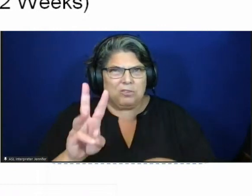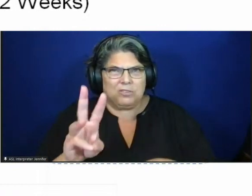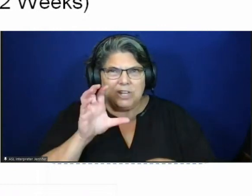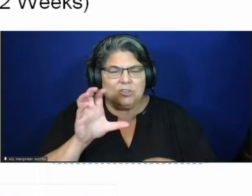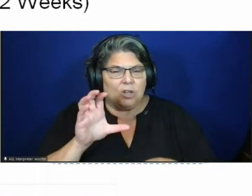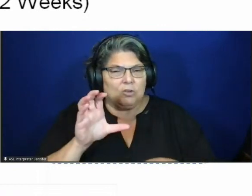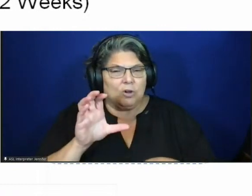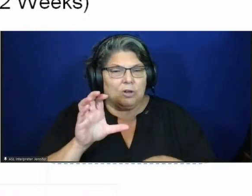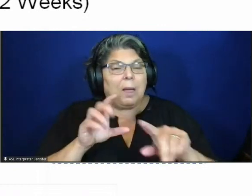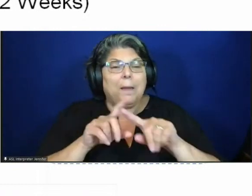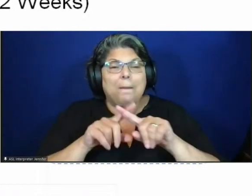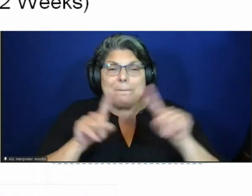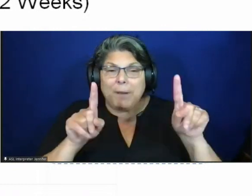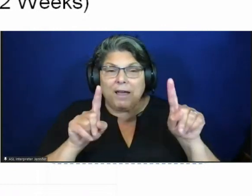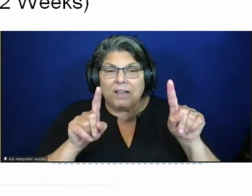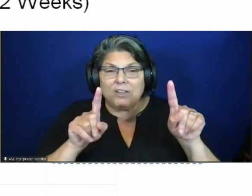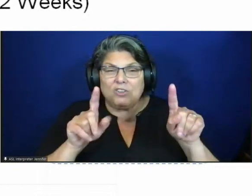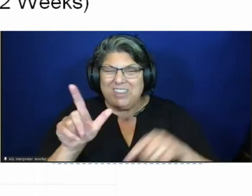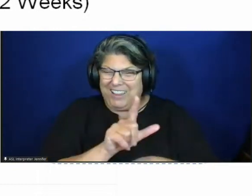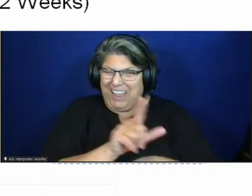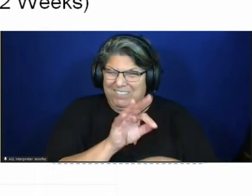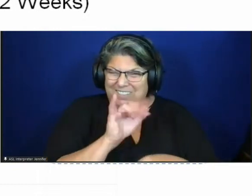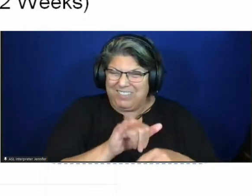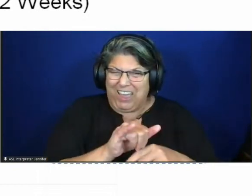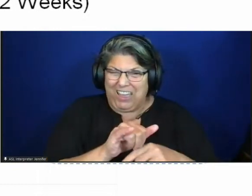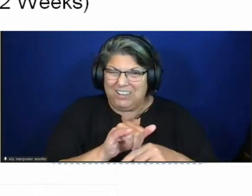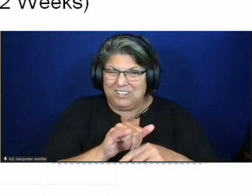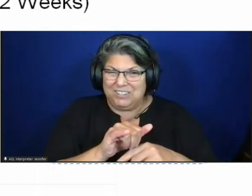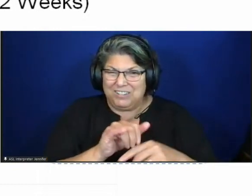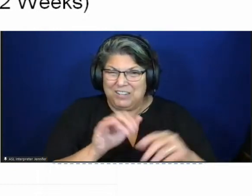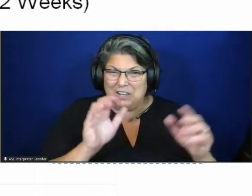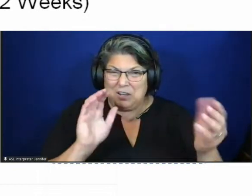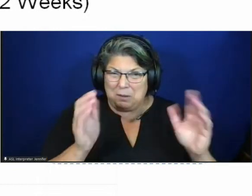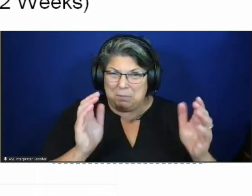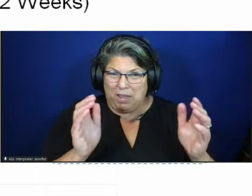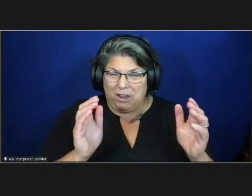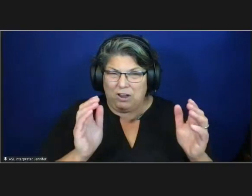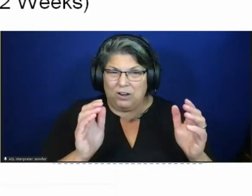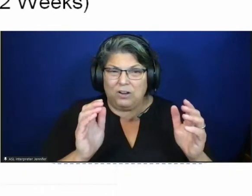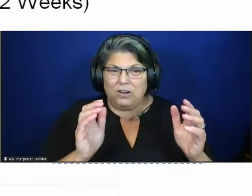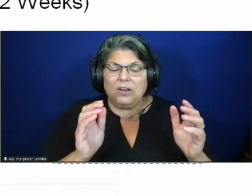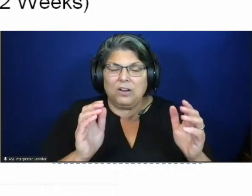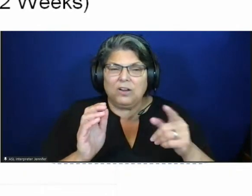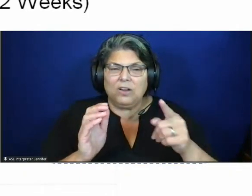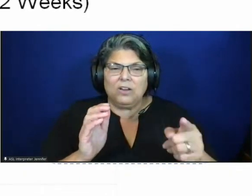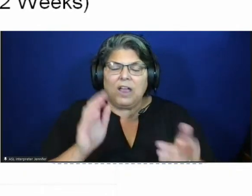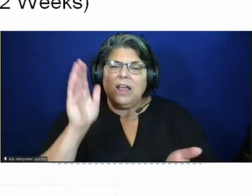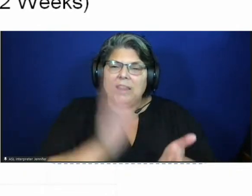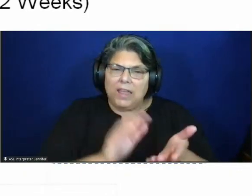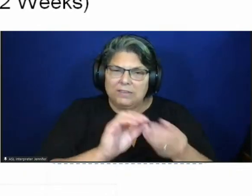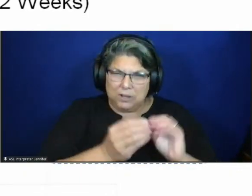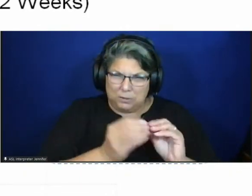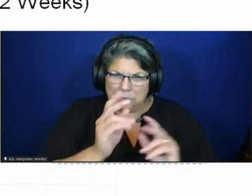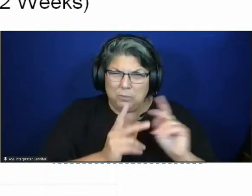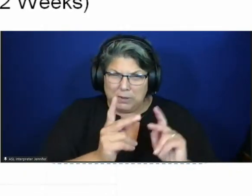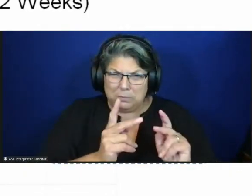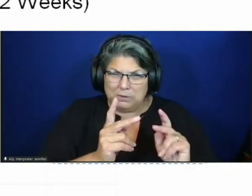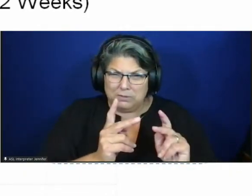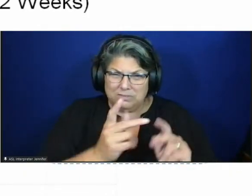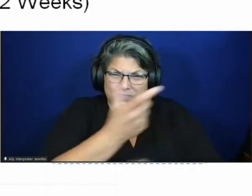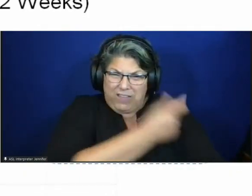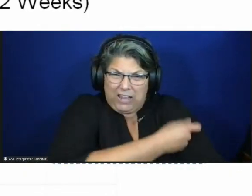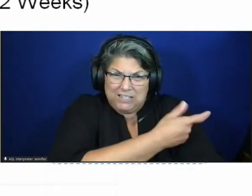if you look to the left of that, where there is a lower vaccination coverage,